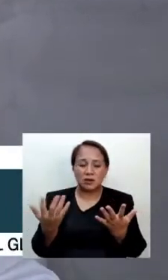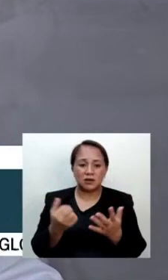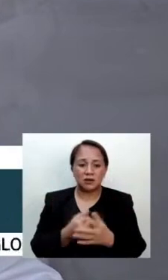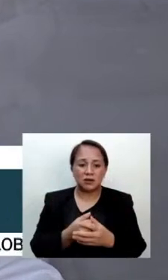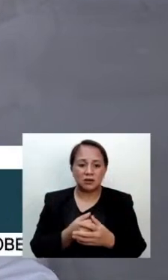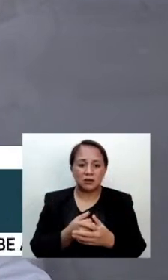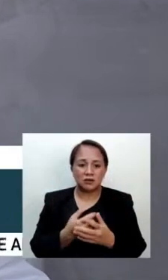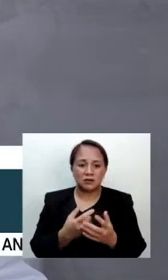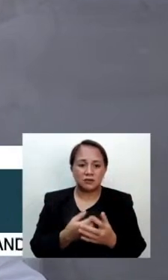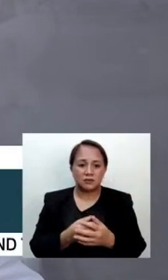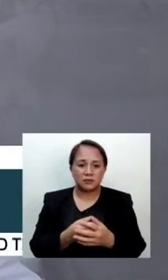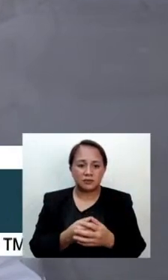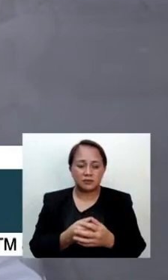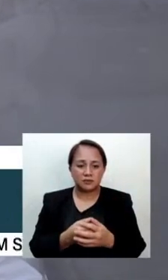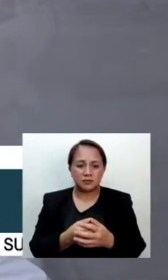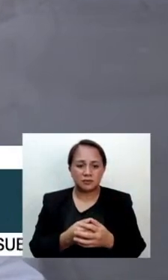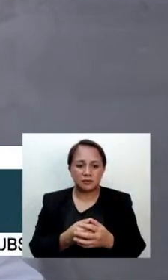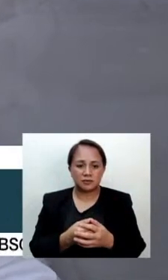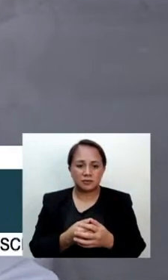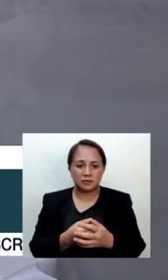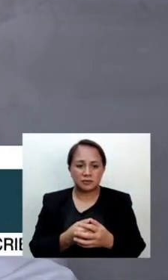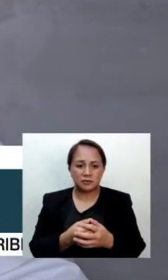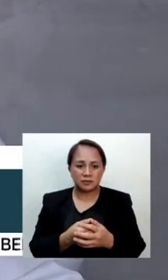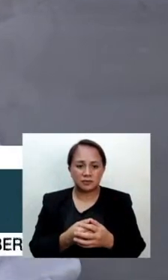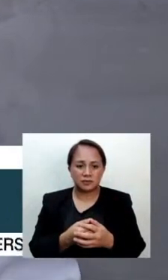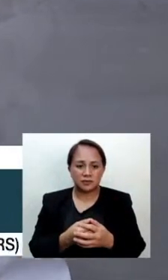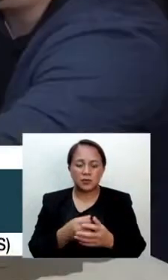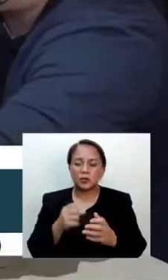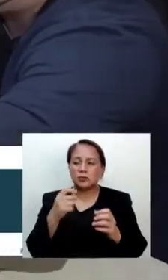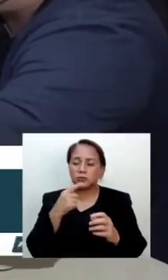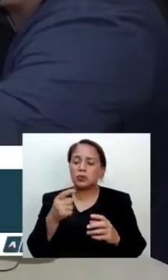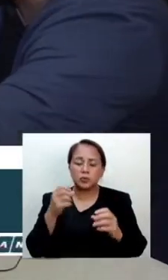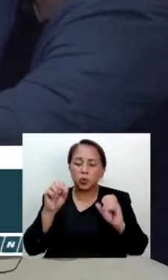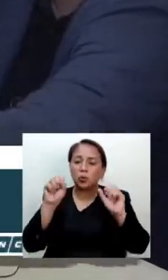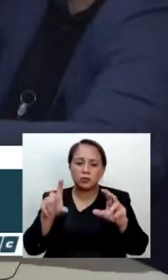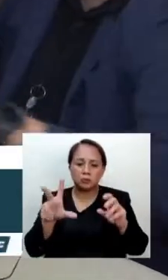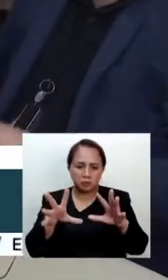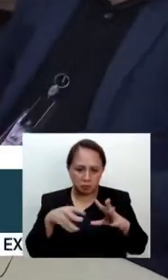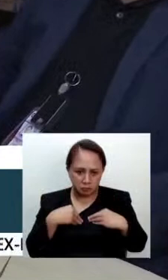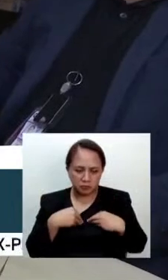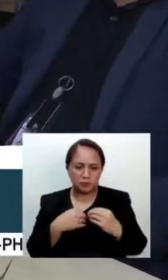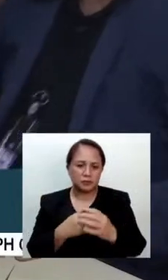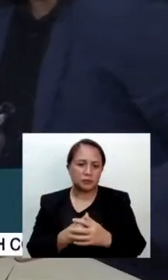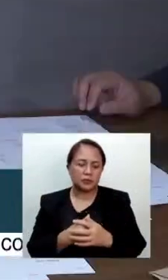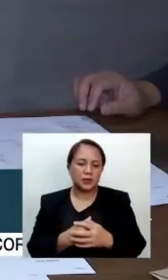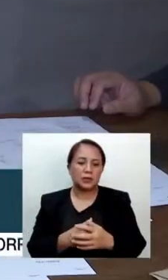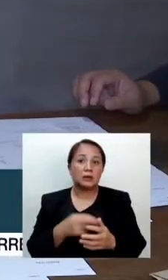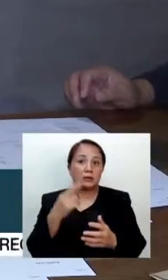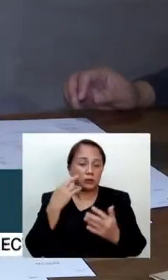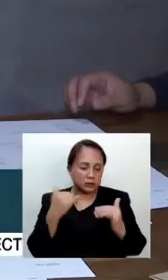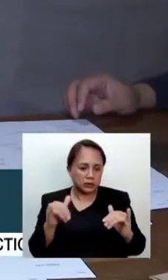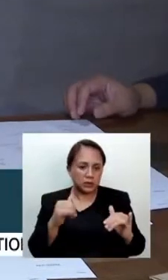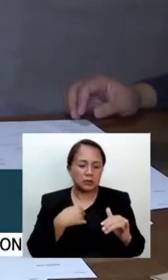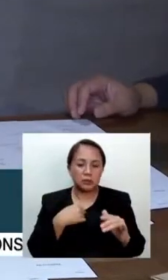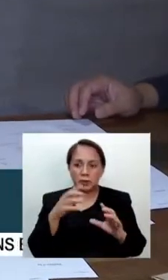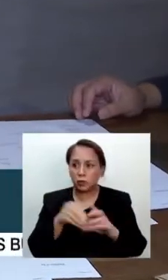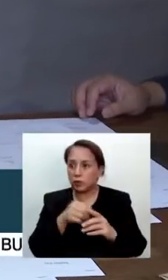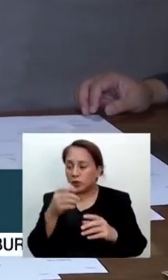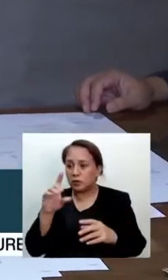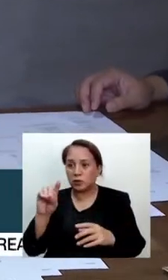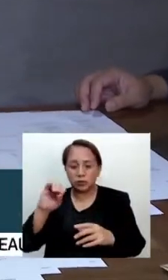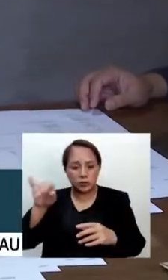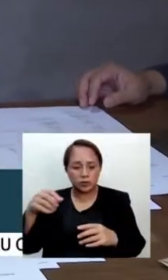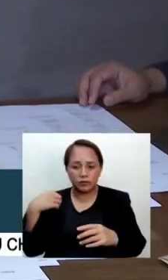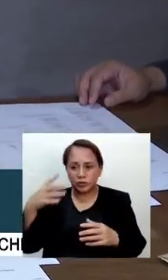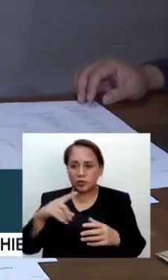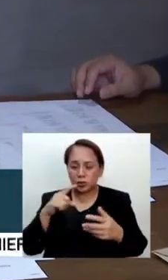that instance. I told him, okay, approve. Ragos also implicated other DOJ officials,